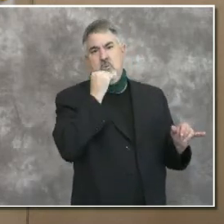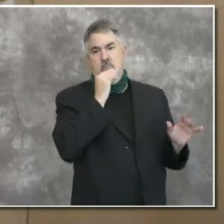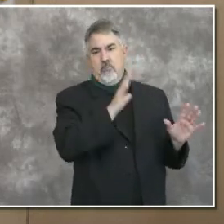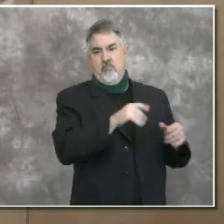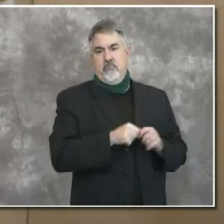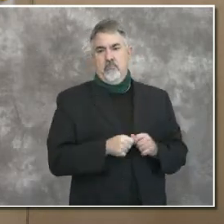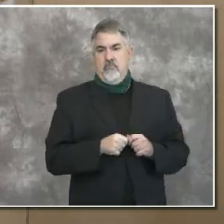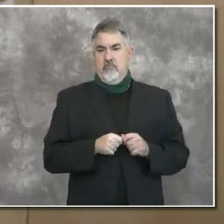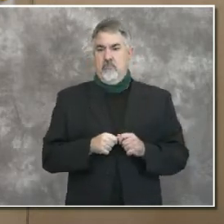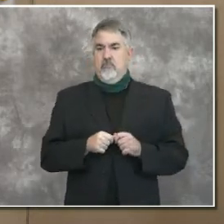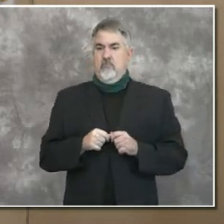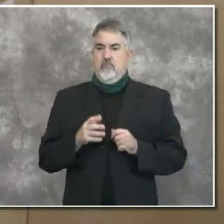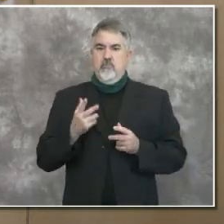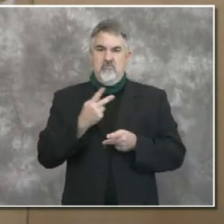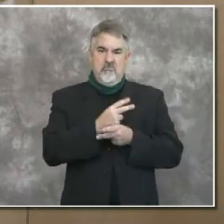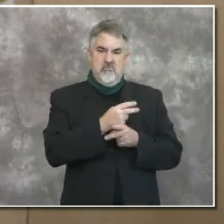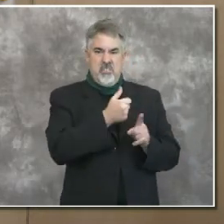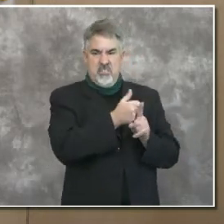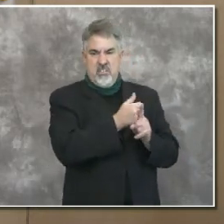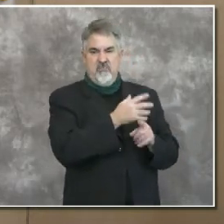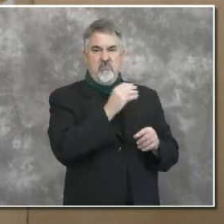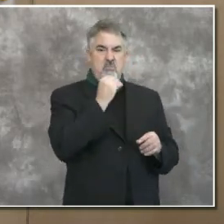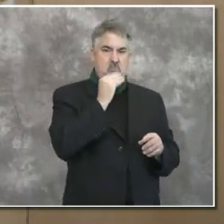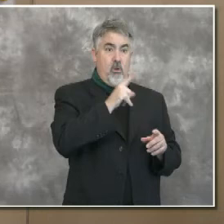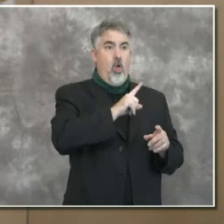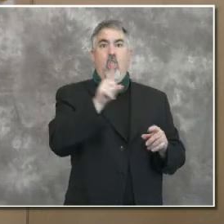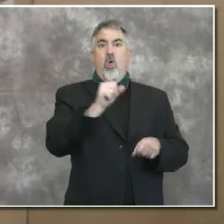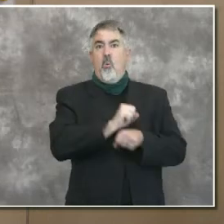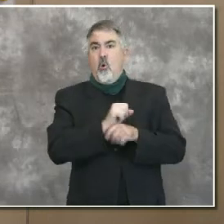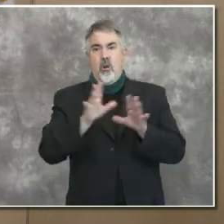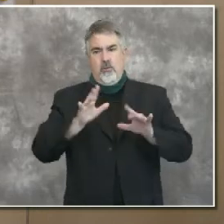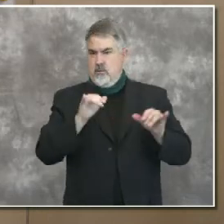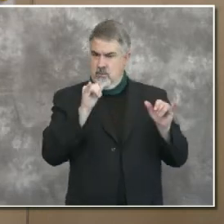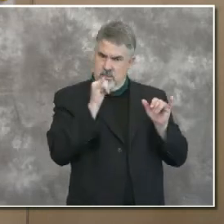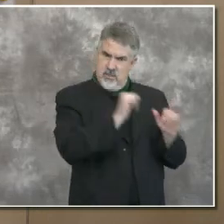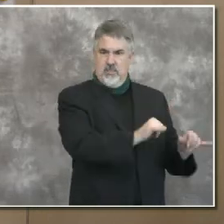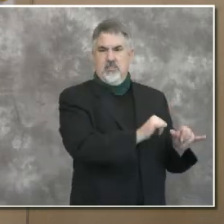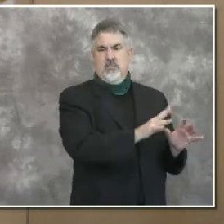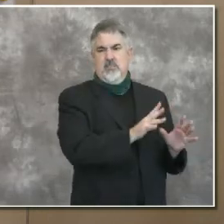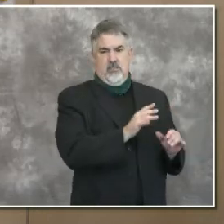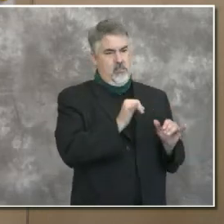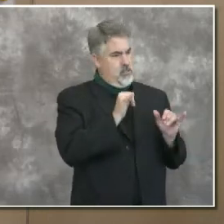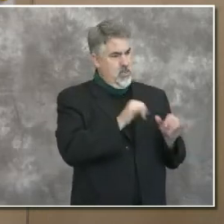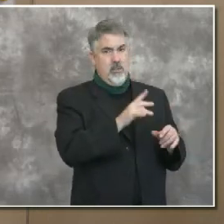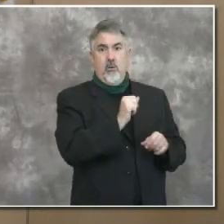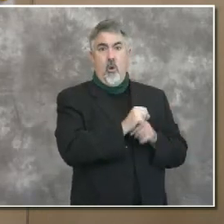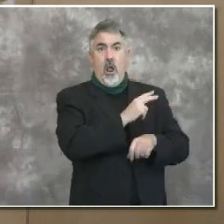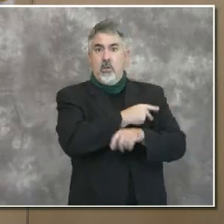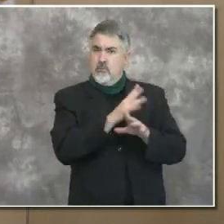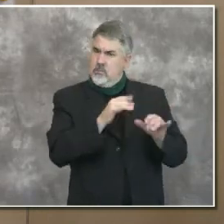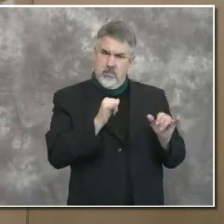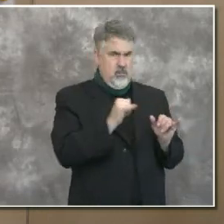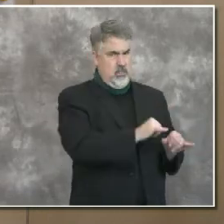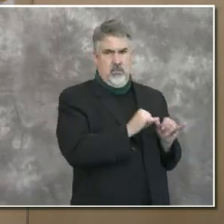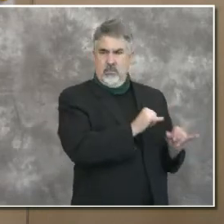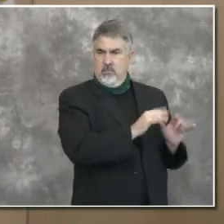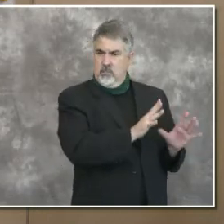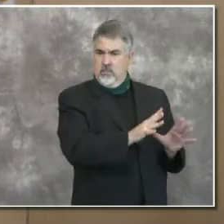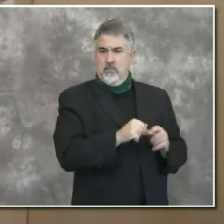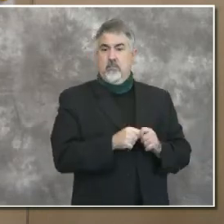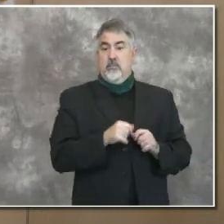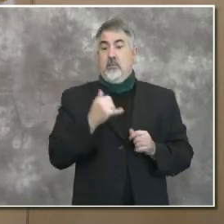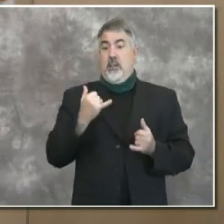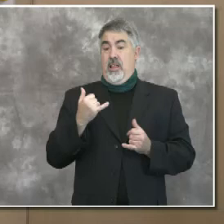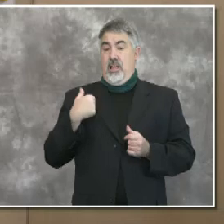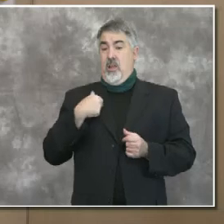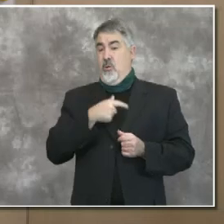offices, and potentially infect other patients and even providers. Now we are